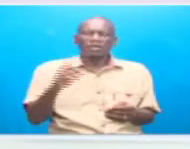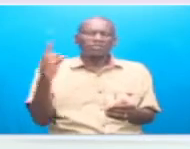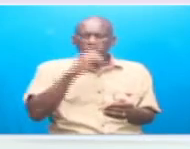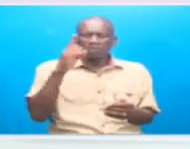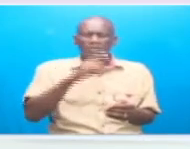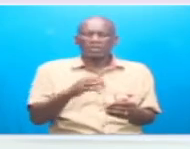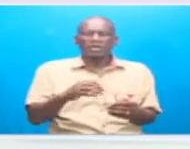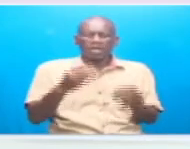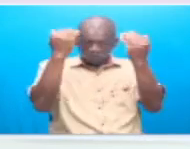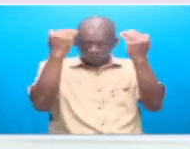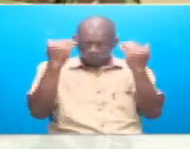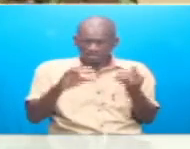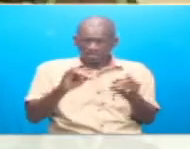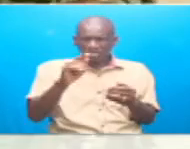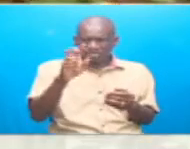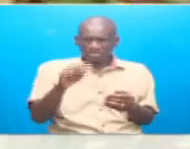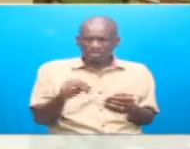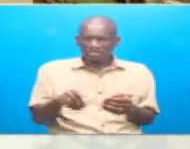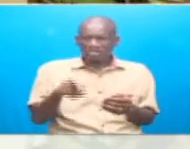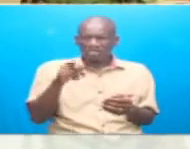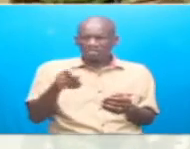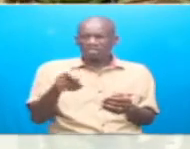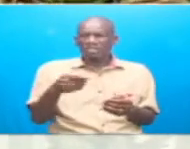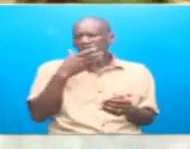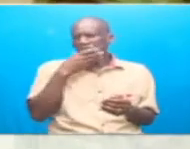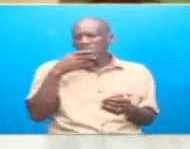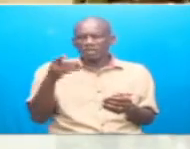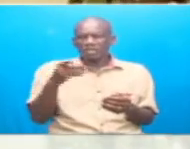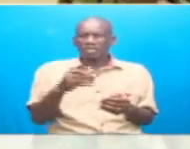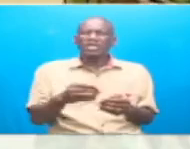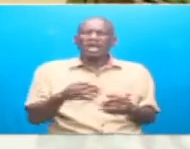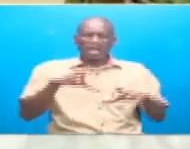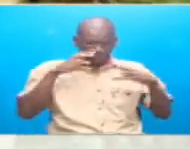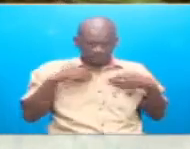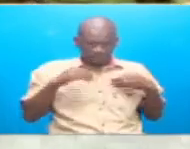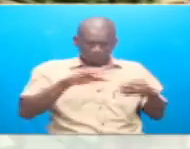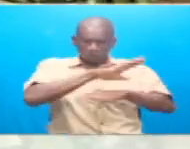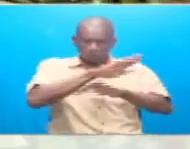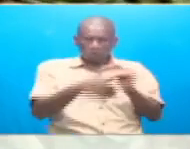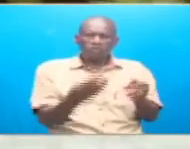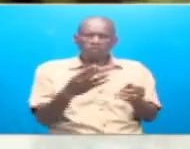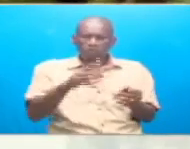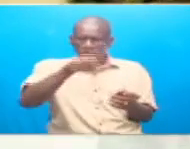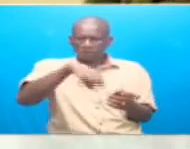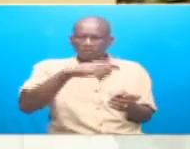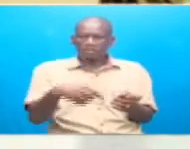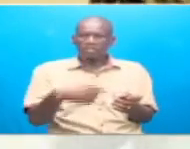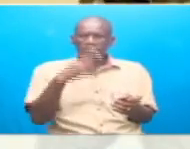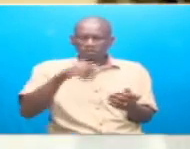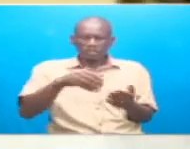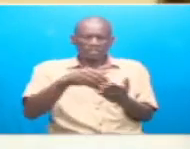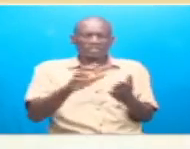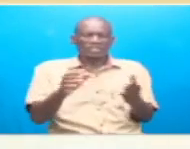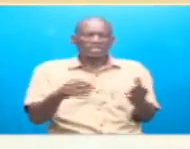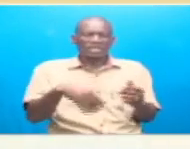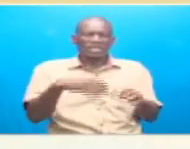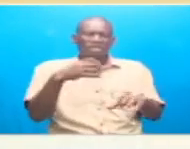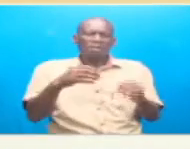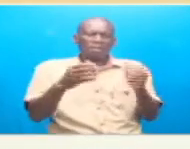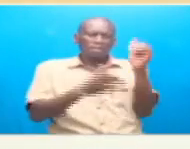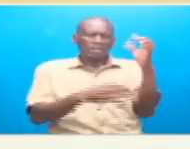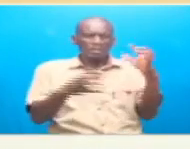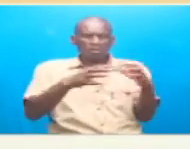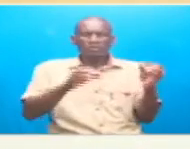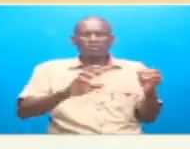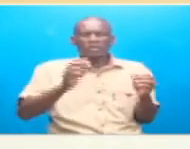Weiss Marvin Valentin, who pleaded guilty to all the four charges, is said to have sent disturbing messages to a Kenyan female athlete